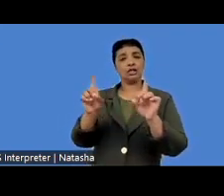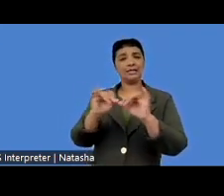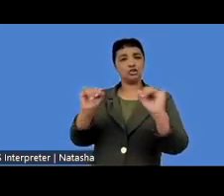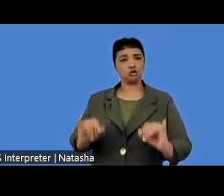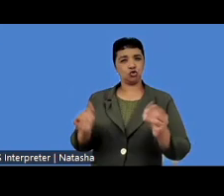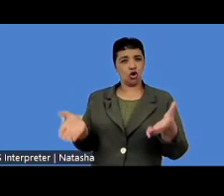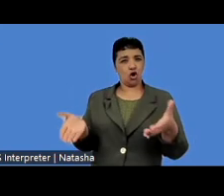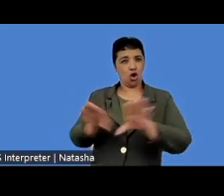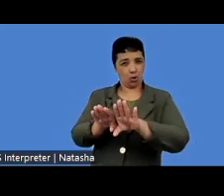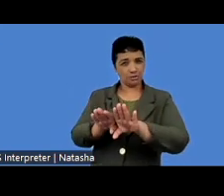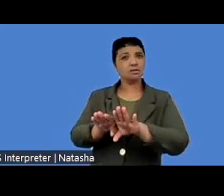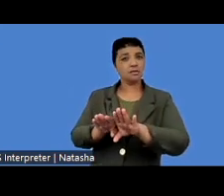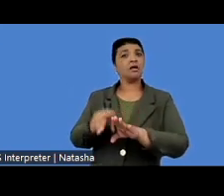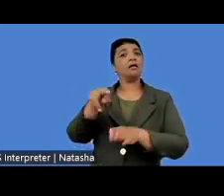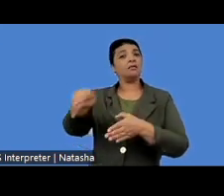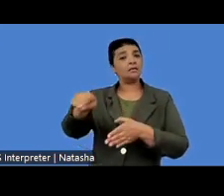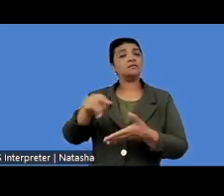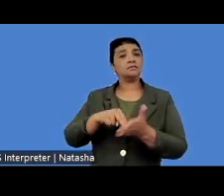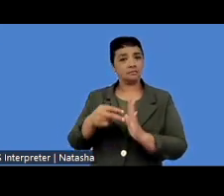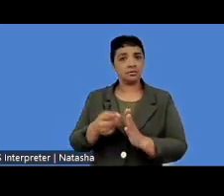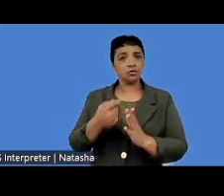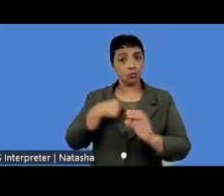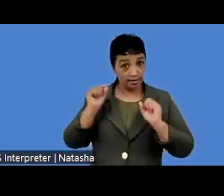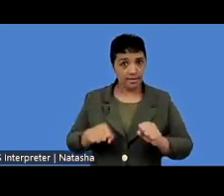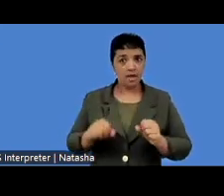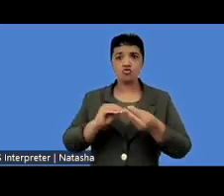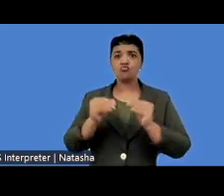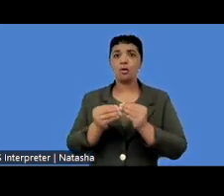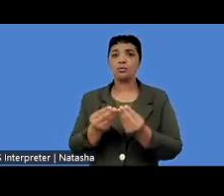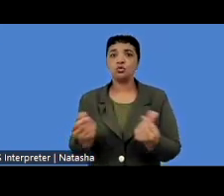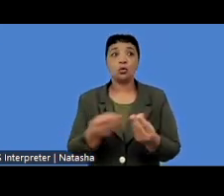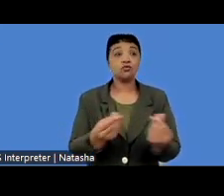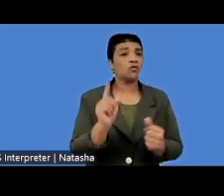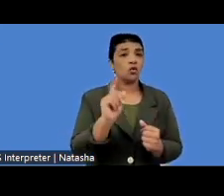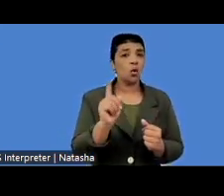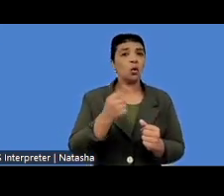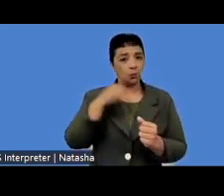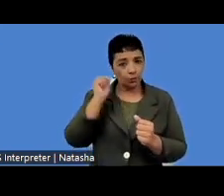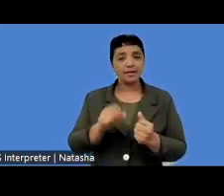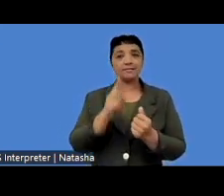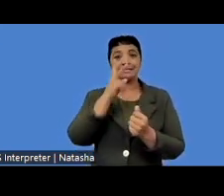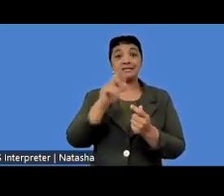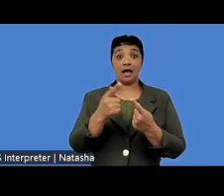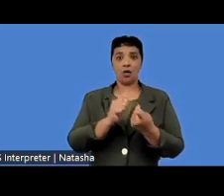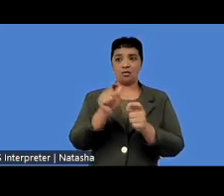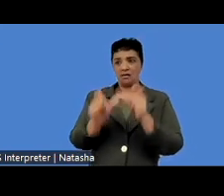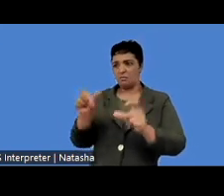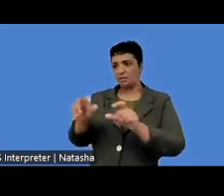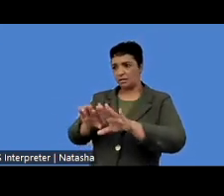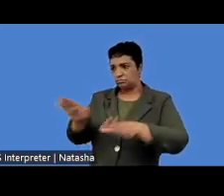to to solve all problems related to this crime of deportation of adults, of